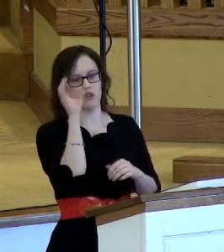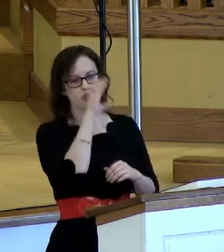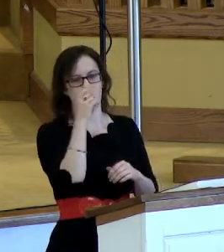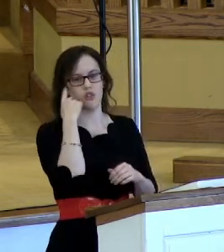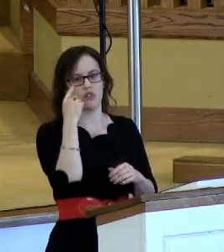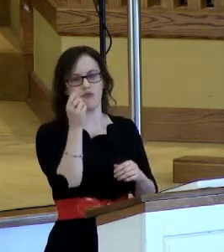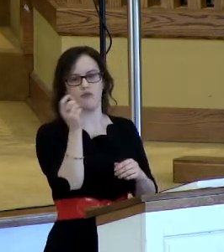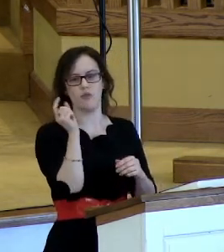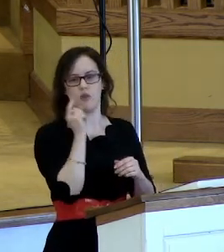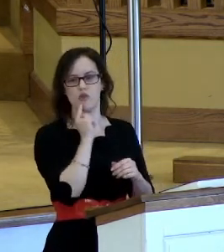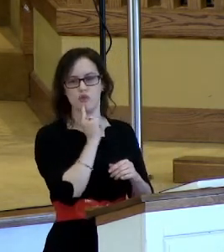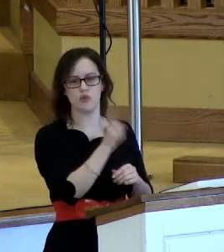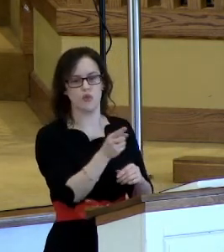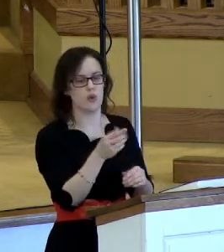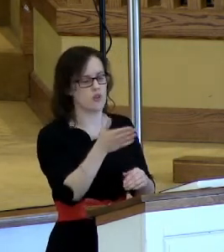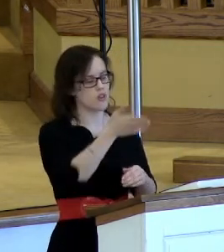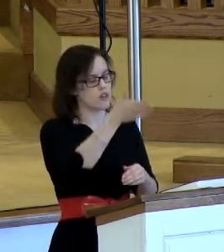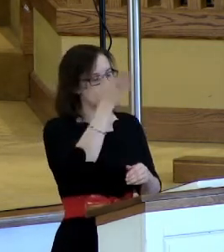loved the